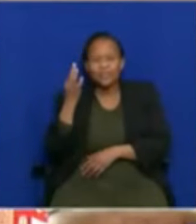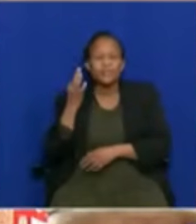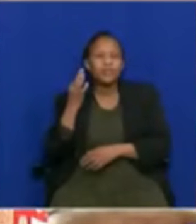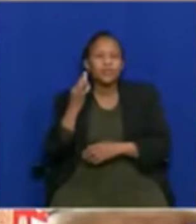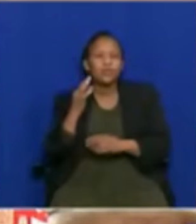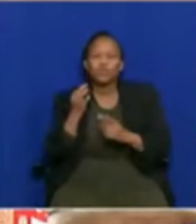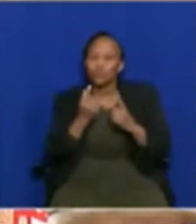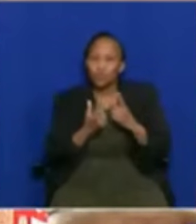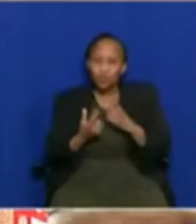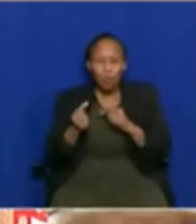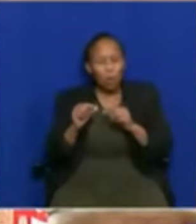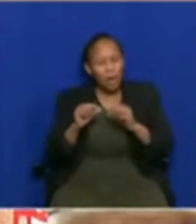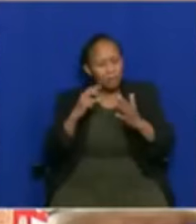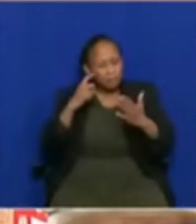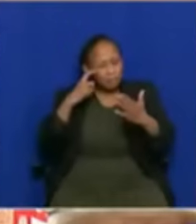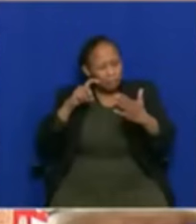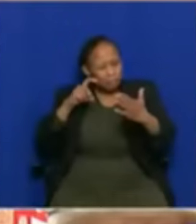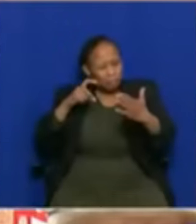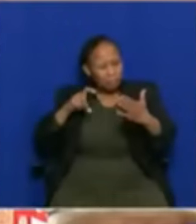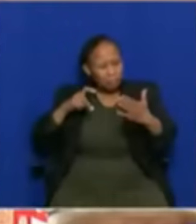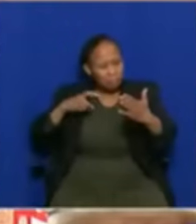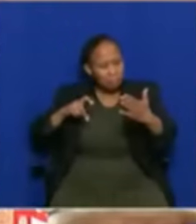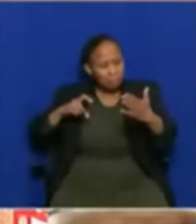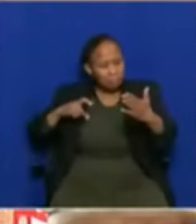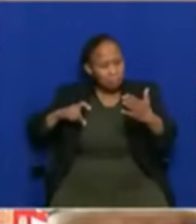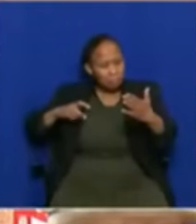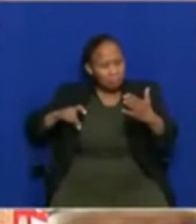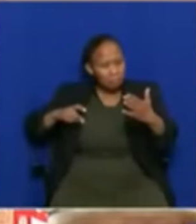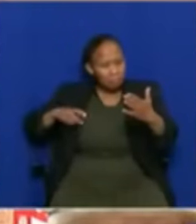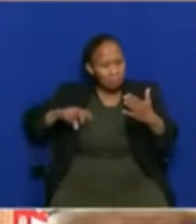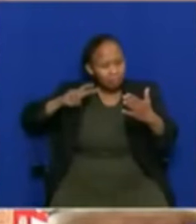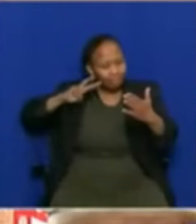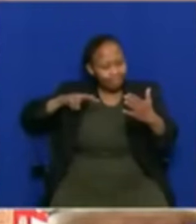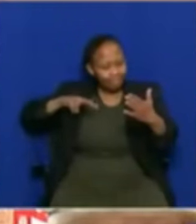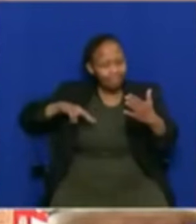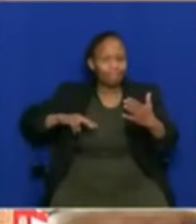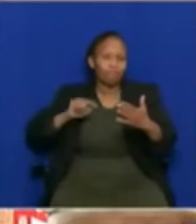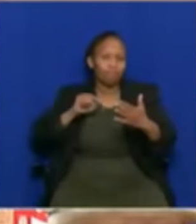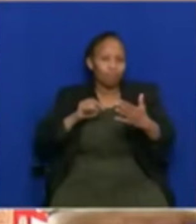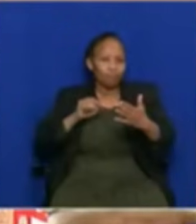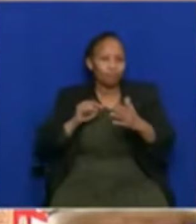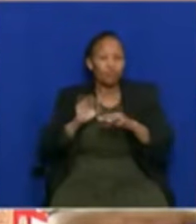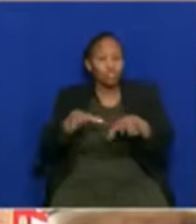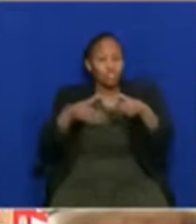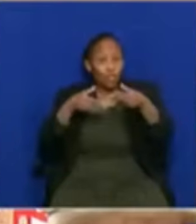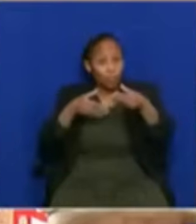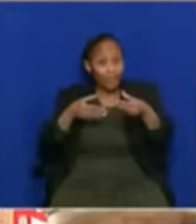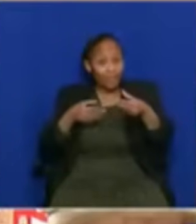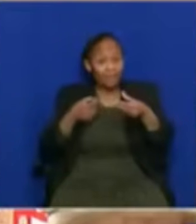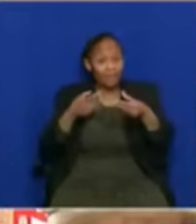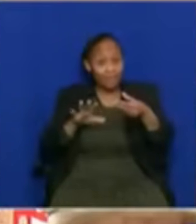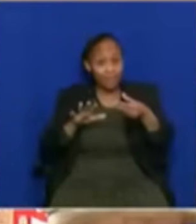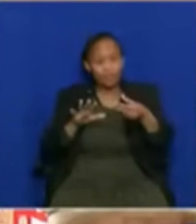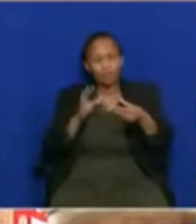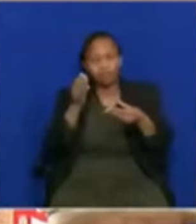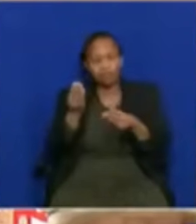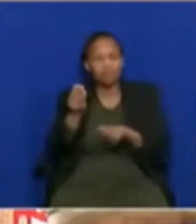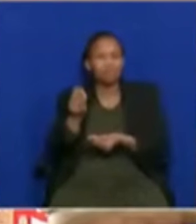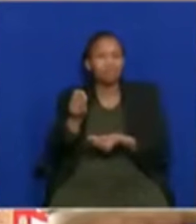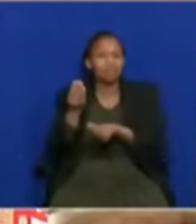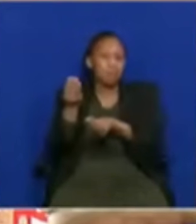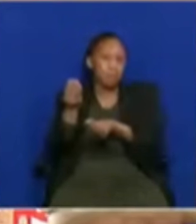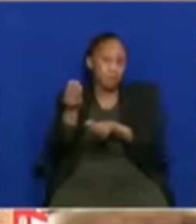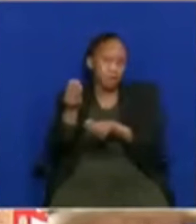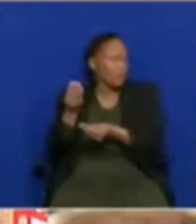the documents that he has been given. So we are in the hands of the court, but he was asking Commission, that it could be Commission,